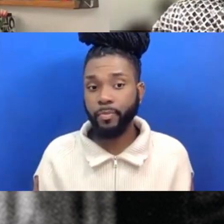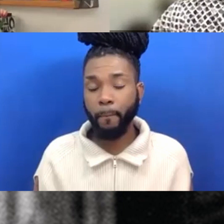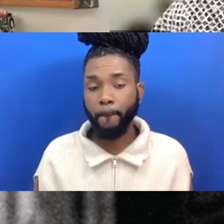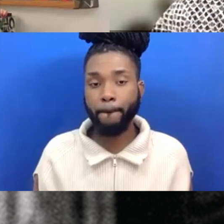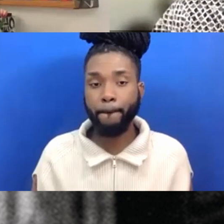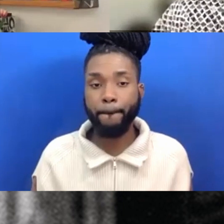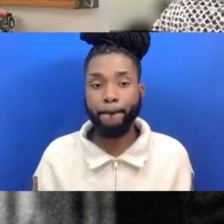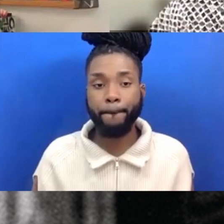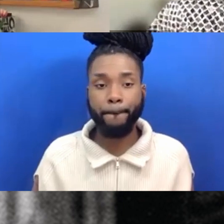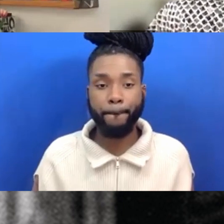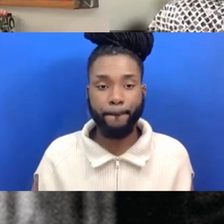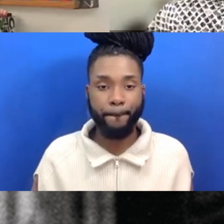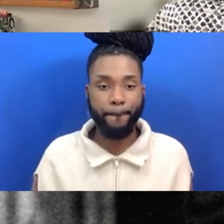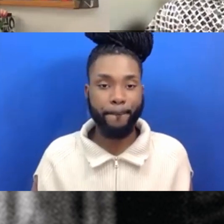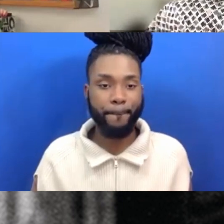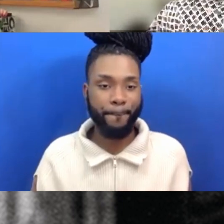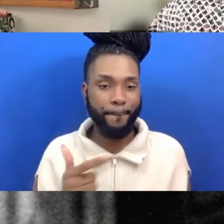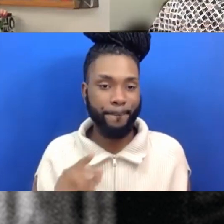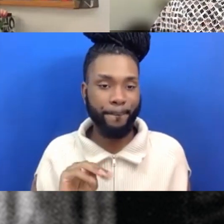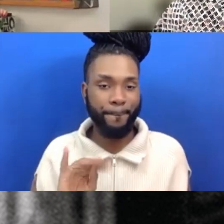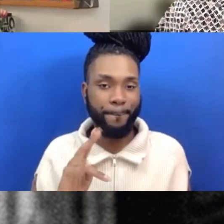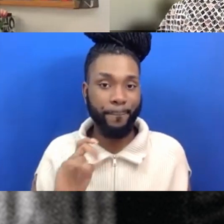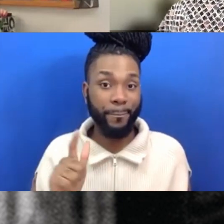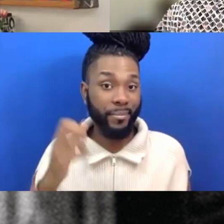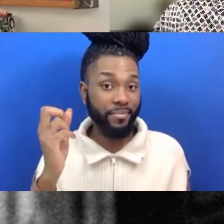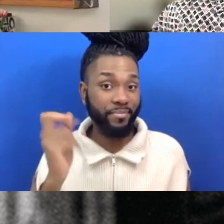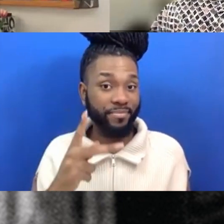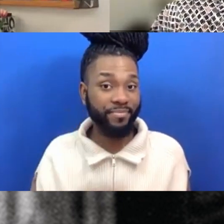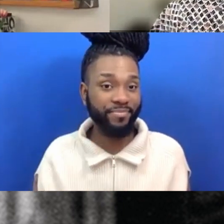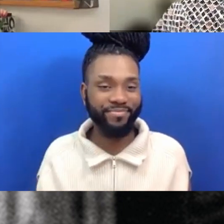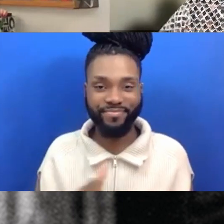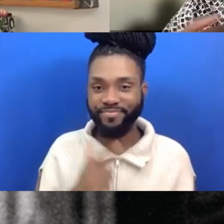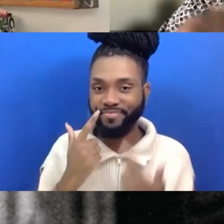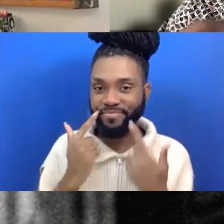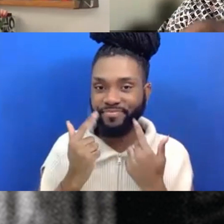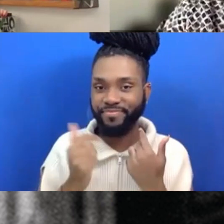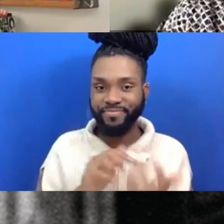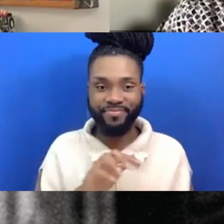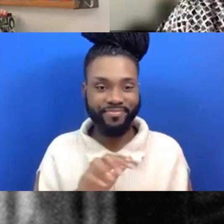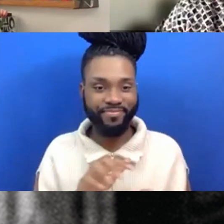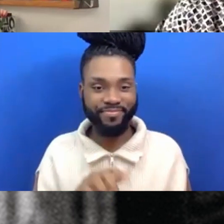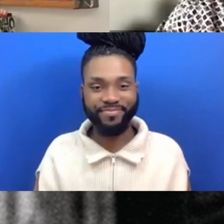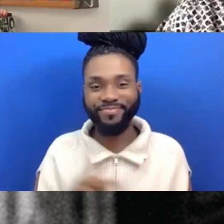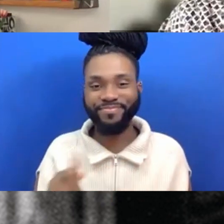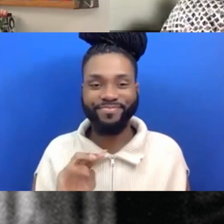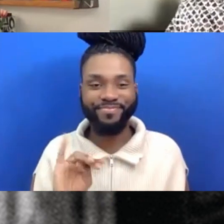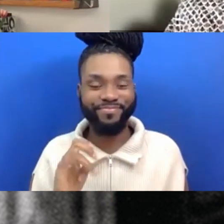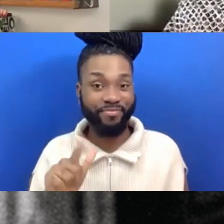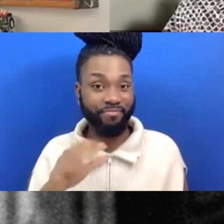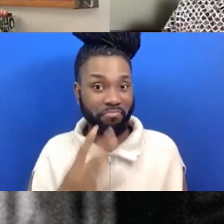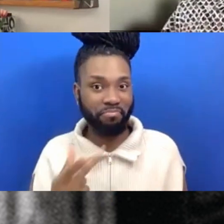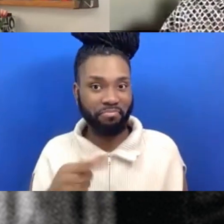Okay. this was not in the email, okay?